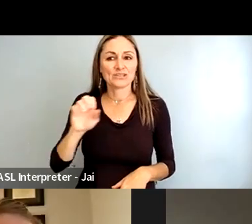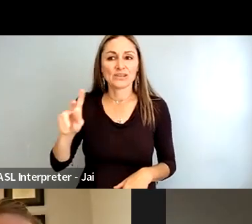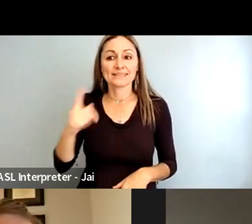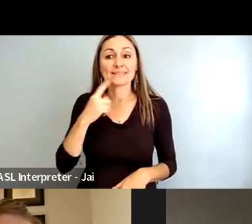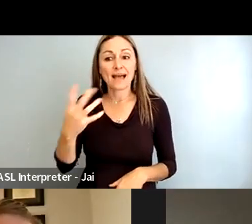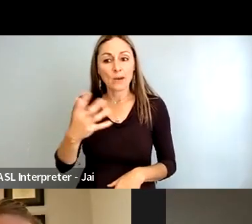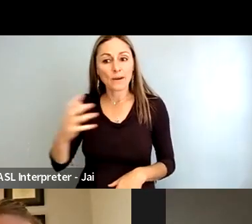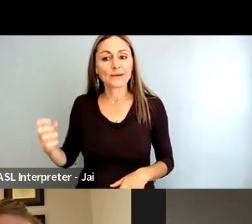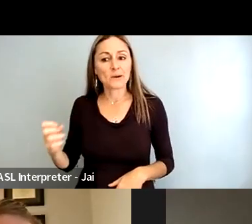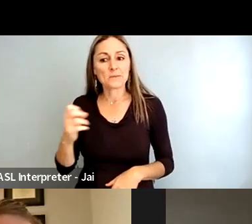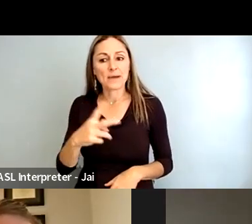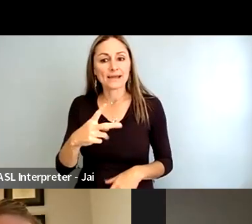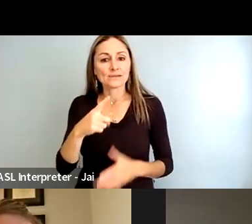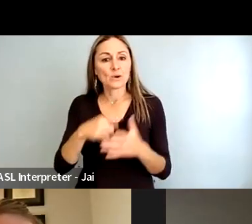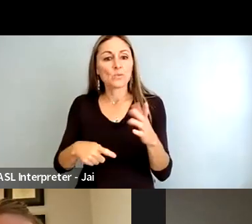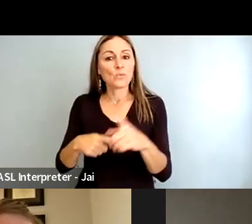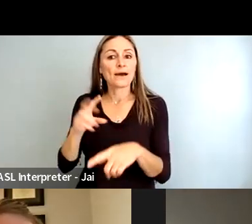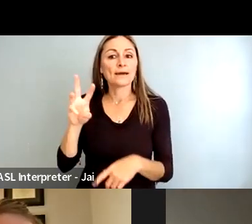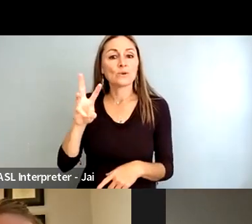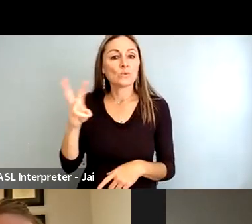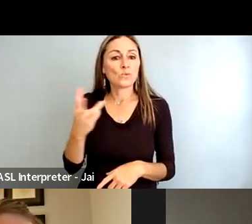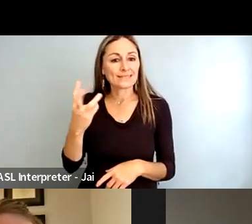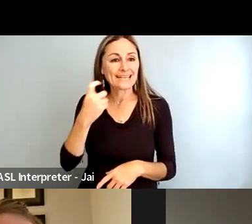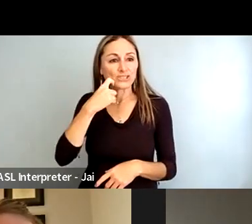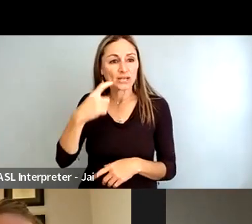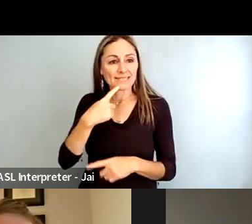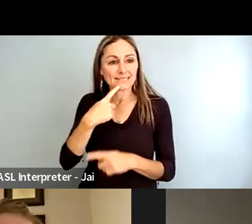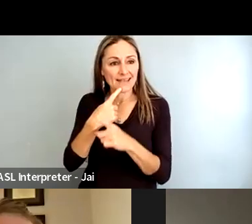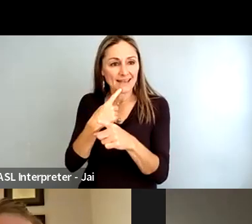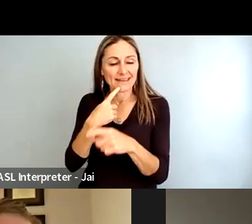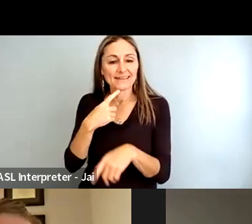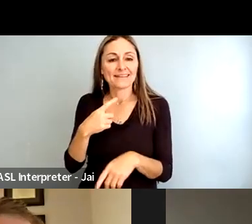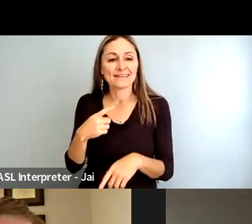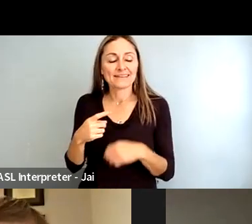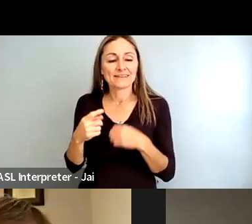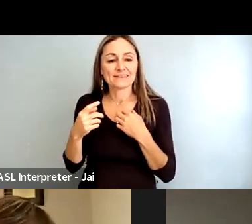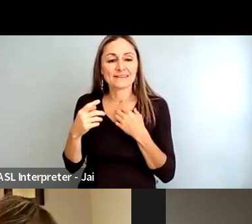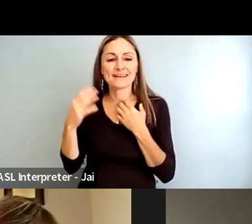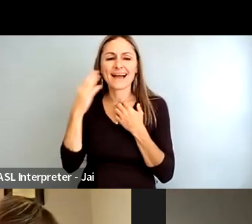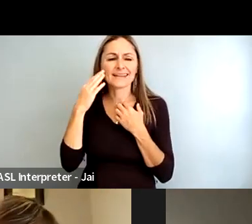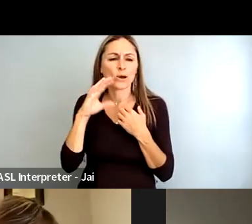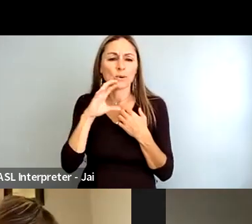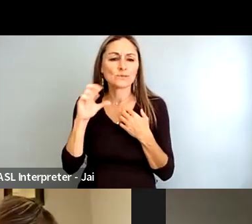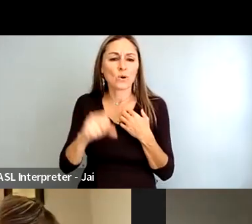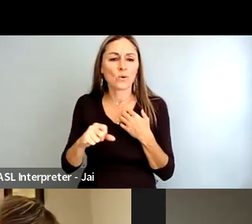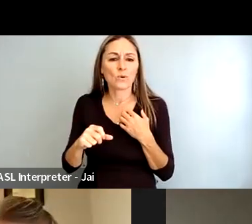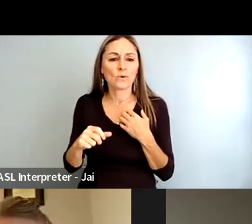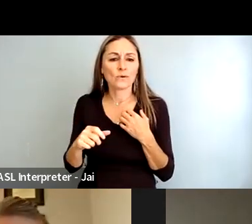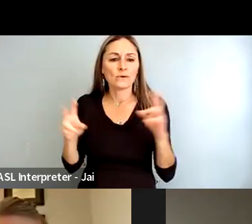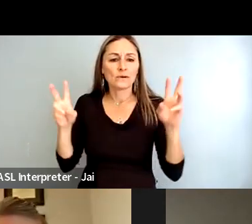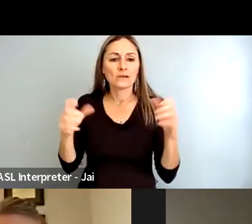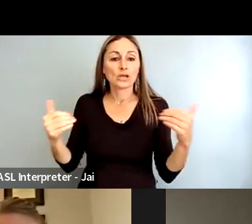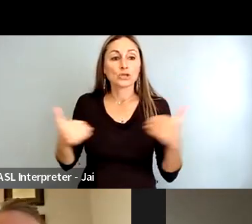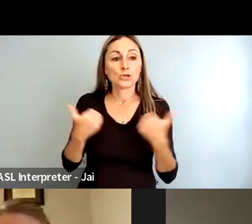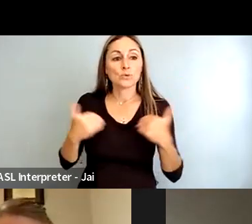back to what Wednesday said. Another, I know this one's old, is